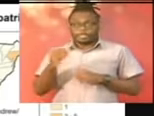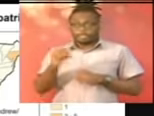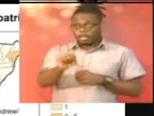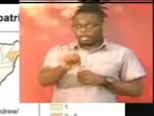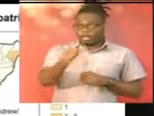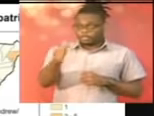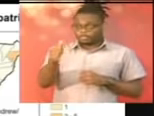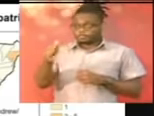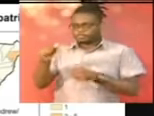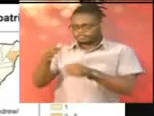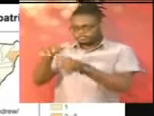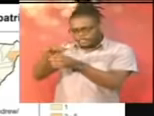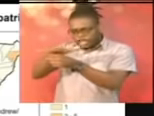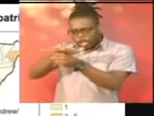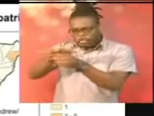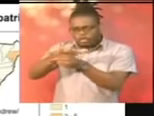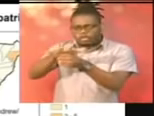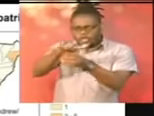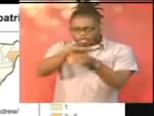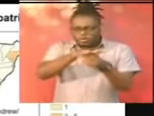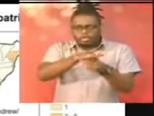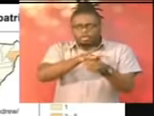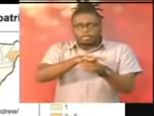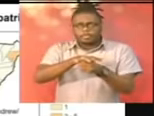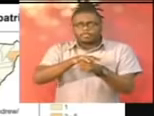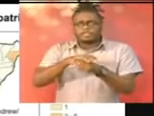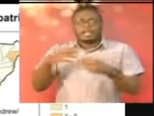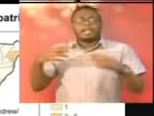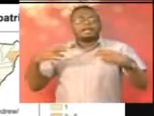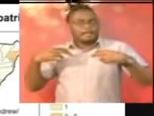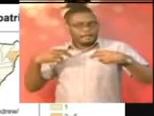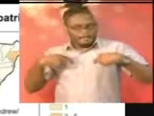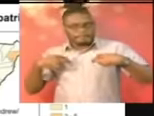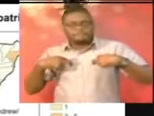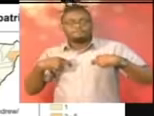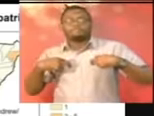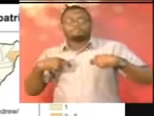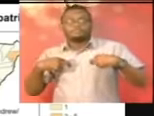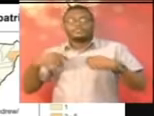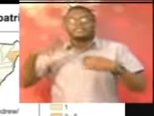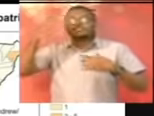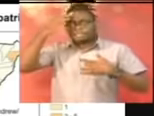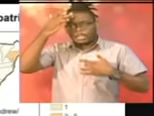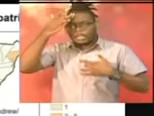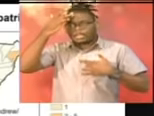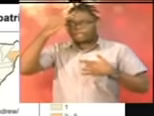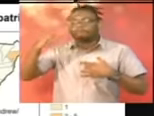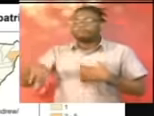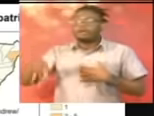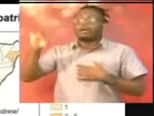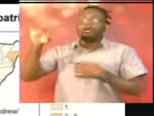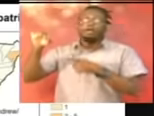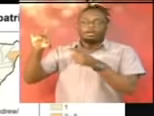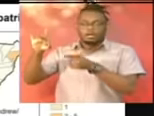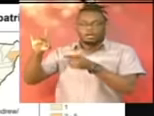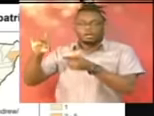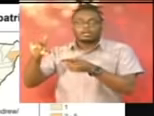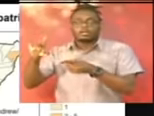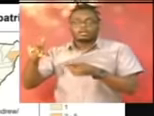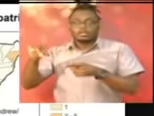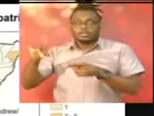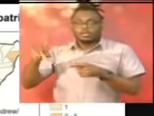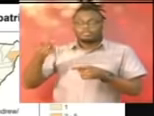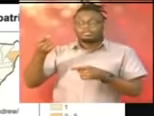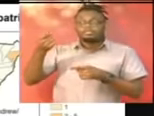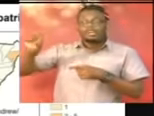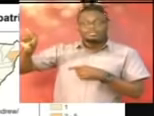continue to be affected. That is East-West Corridor, the St. George Central and St. George East. Again, we see the Sangre Grande and those areas